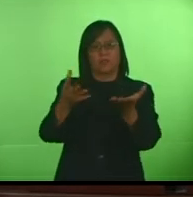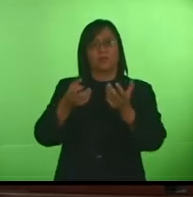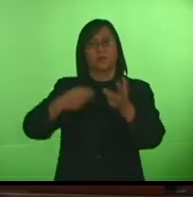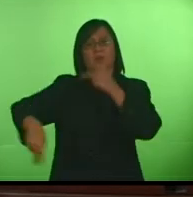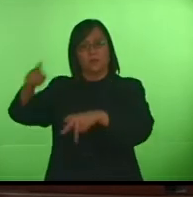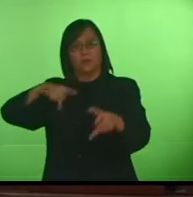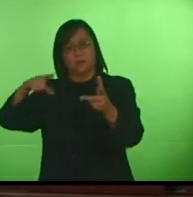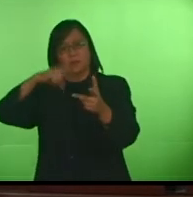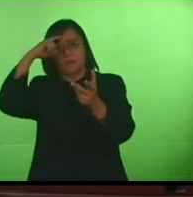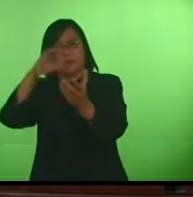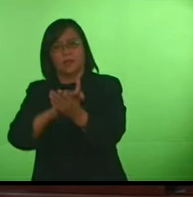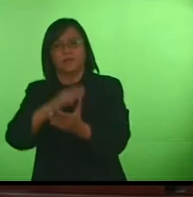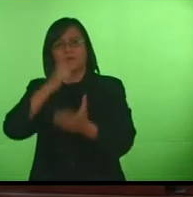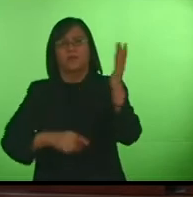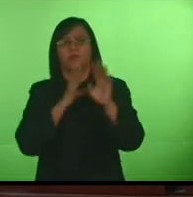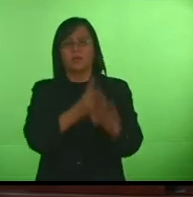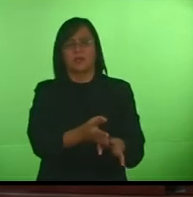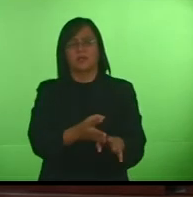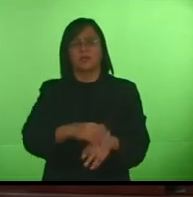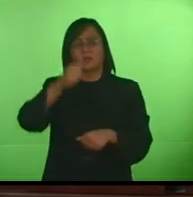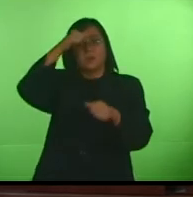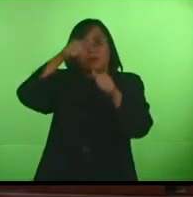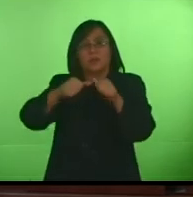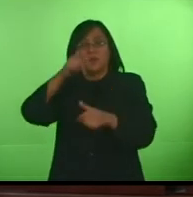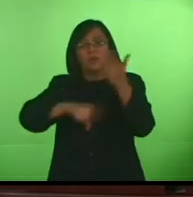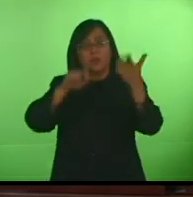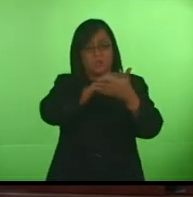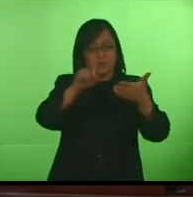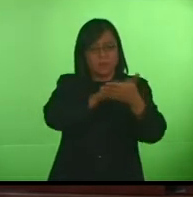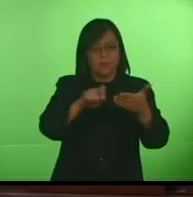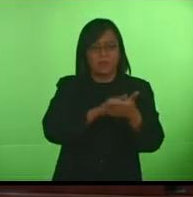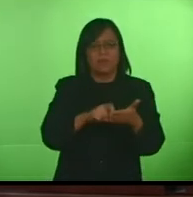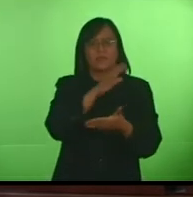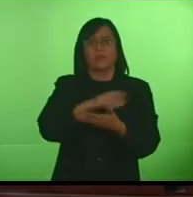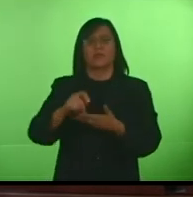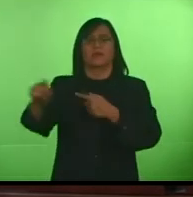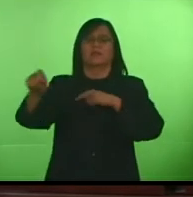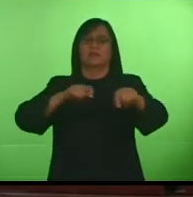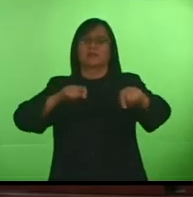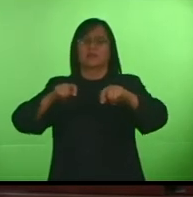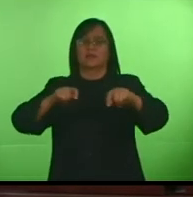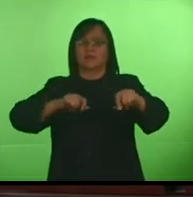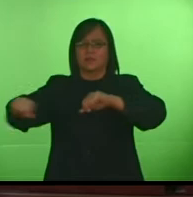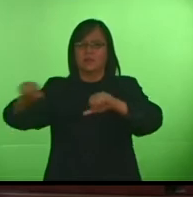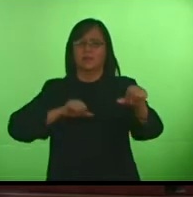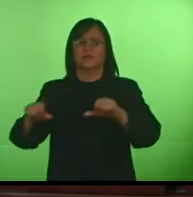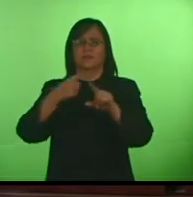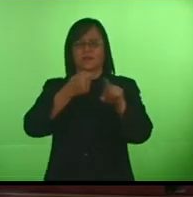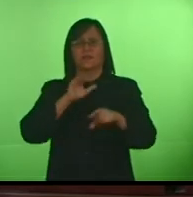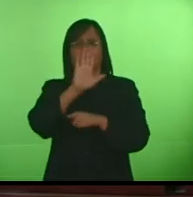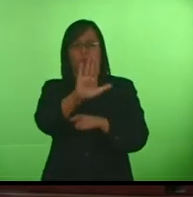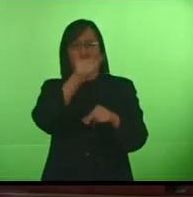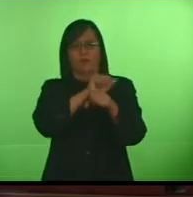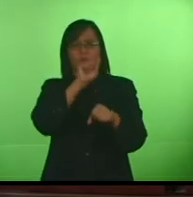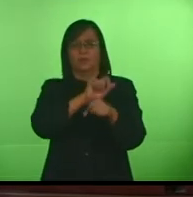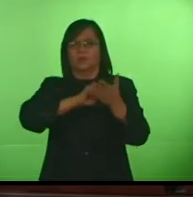okay, what you say. Remember what you have written and take appropriate action based on your written work. And because